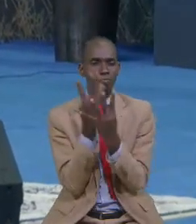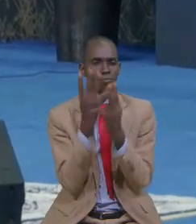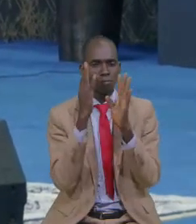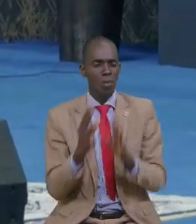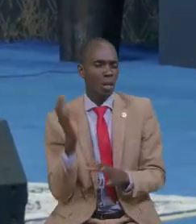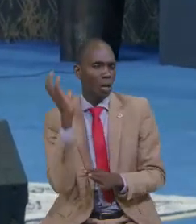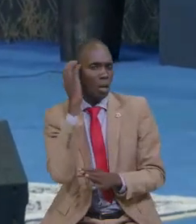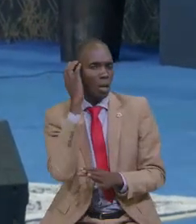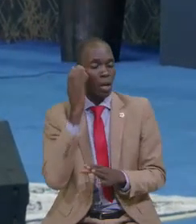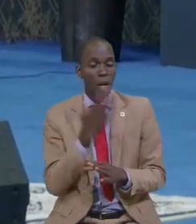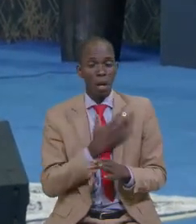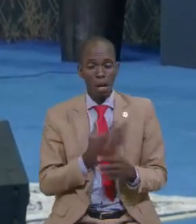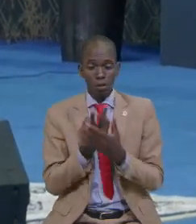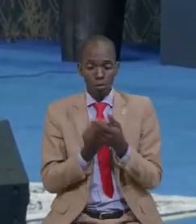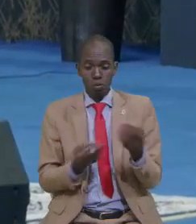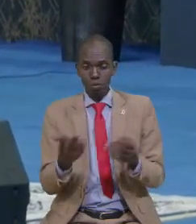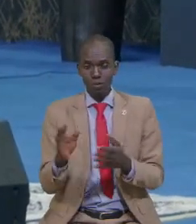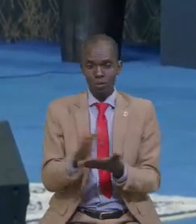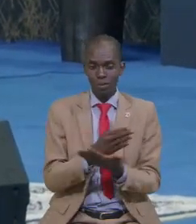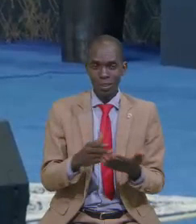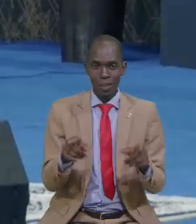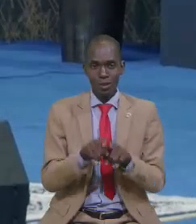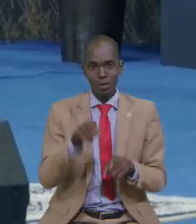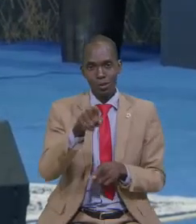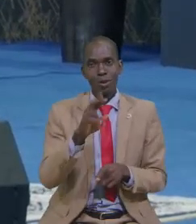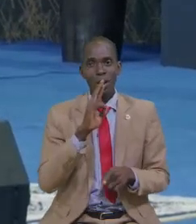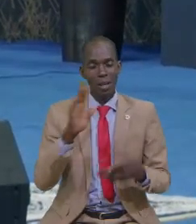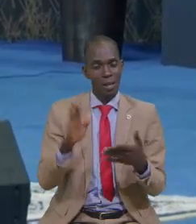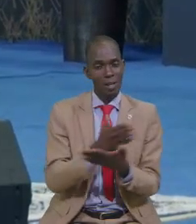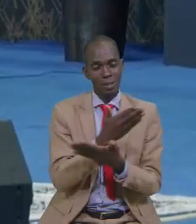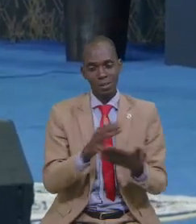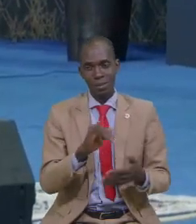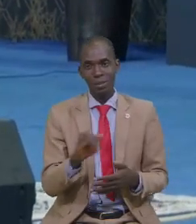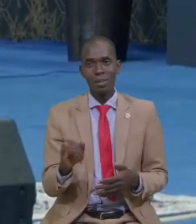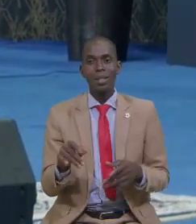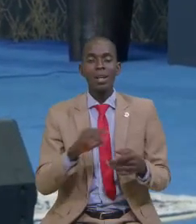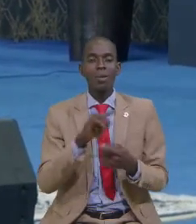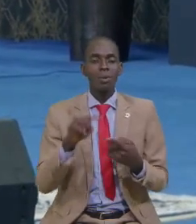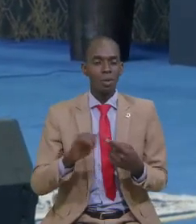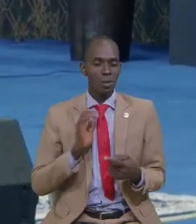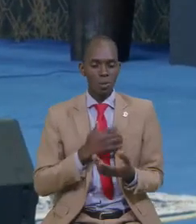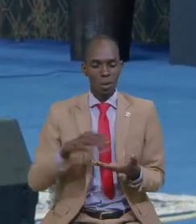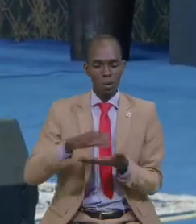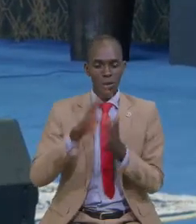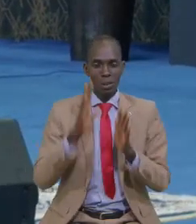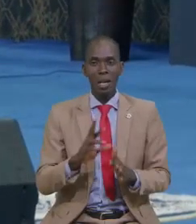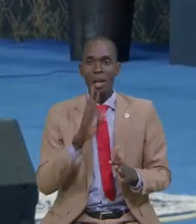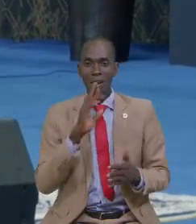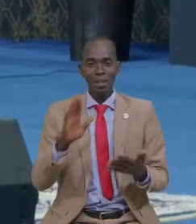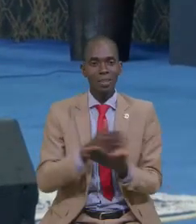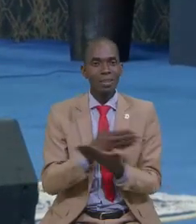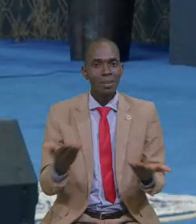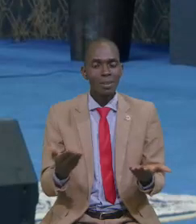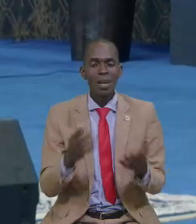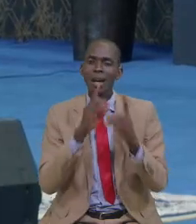and while you are singing, and when a choir is singing, I didn't hear your amen